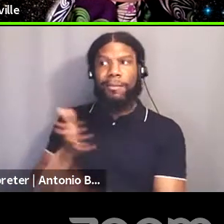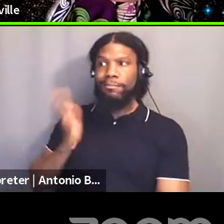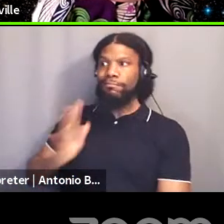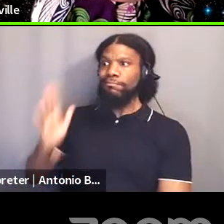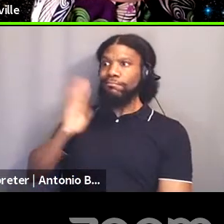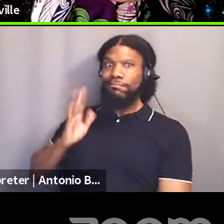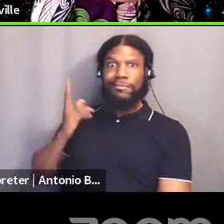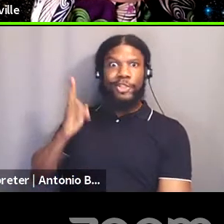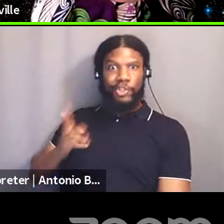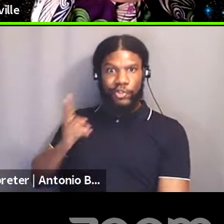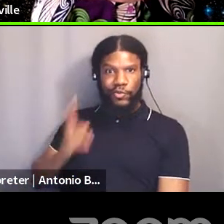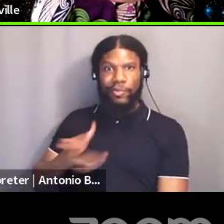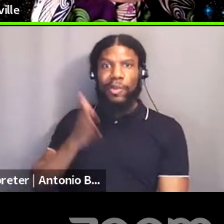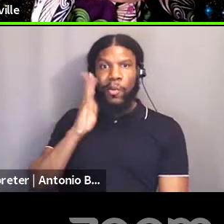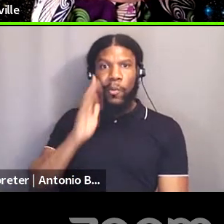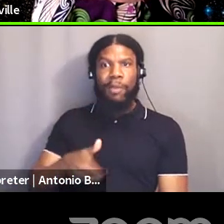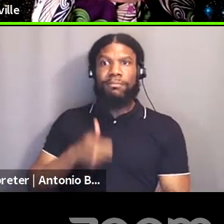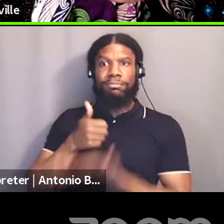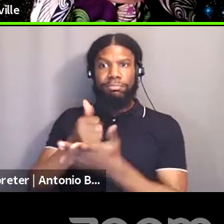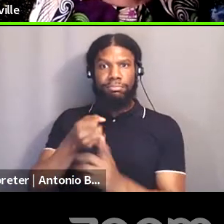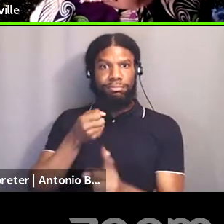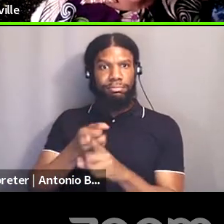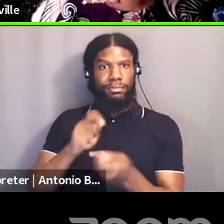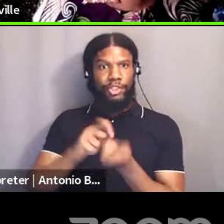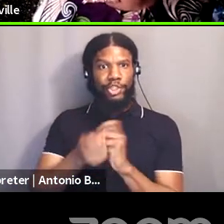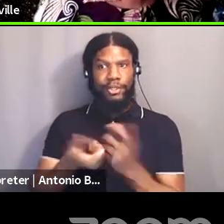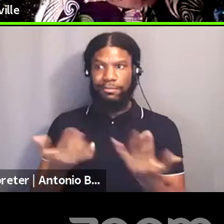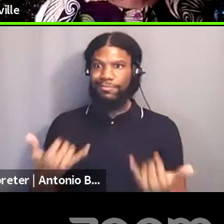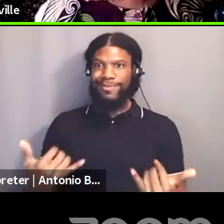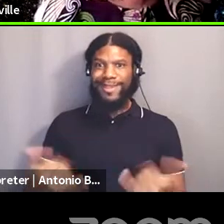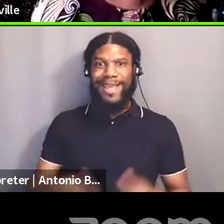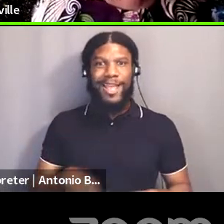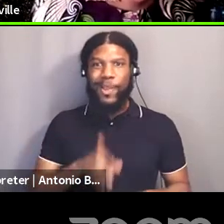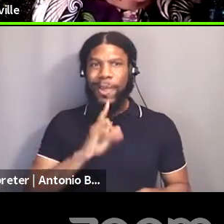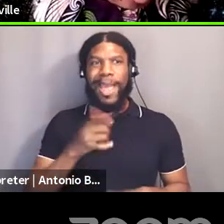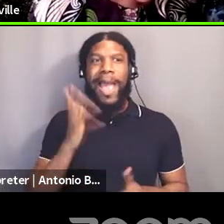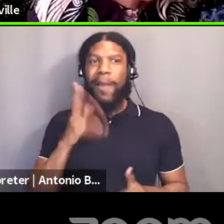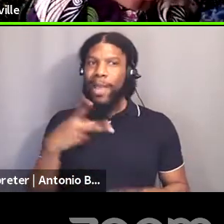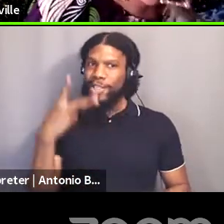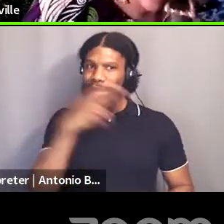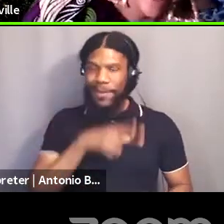I think, I don't know. I'm gonna stop right there.